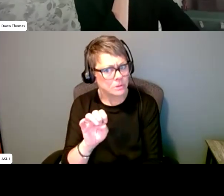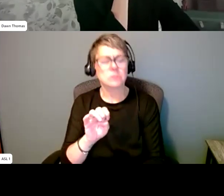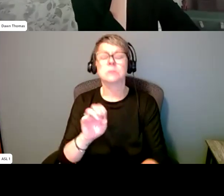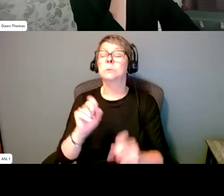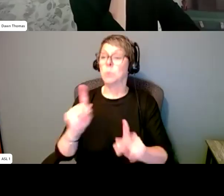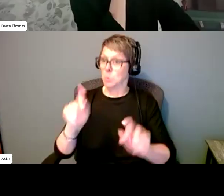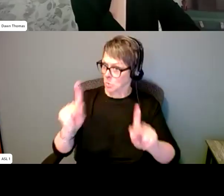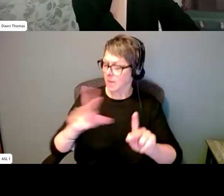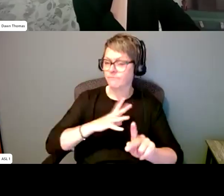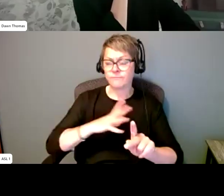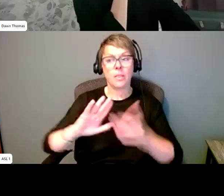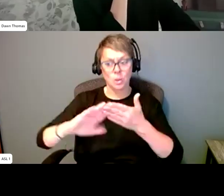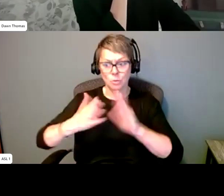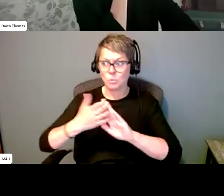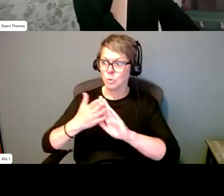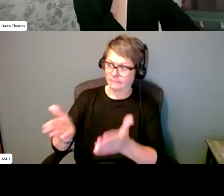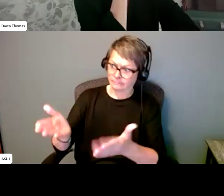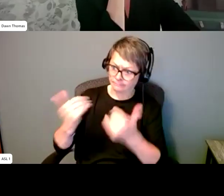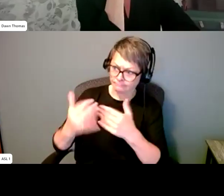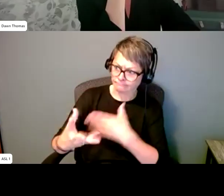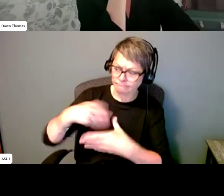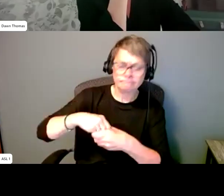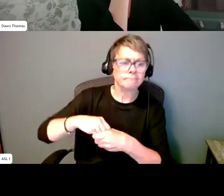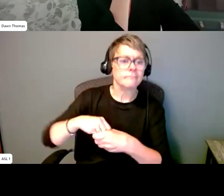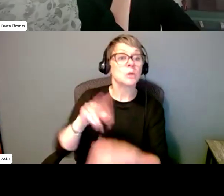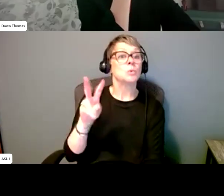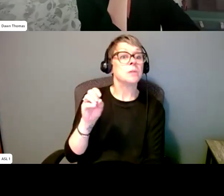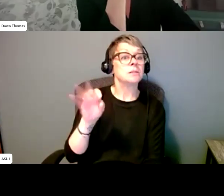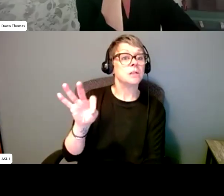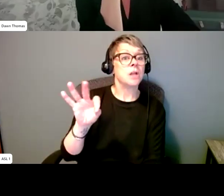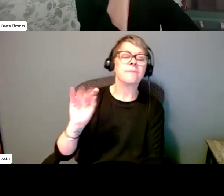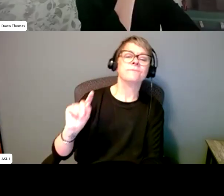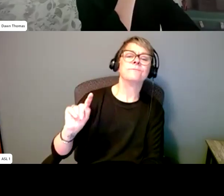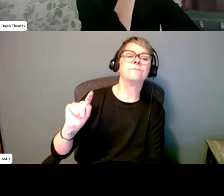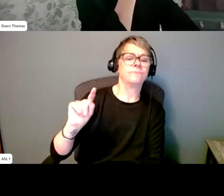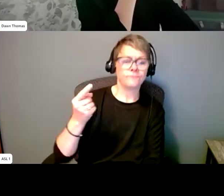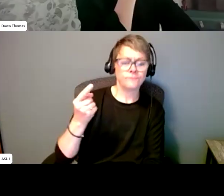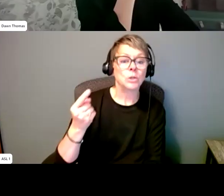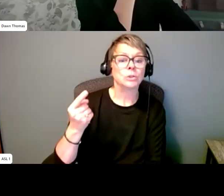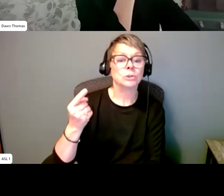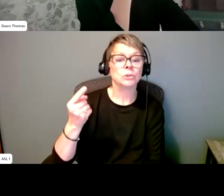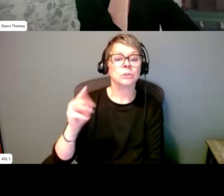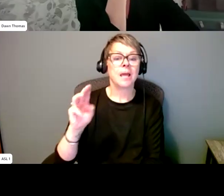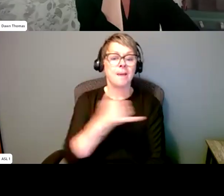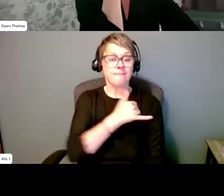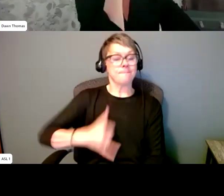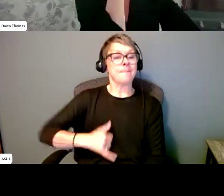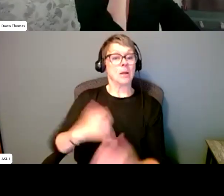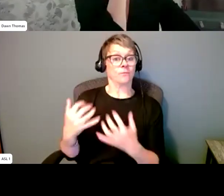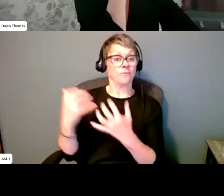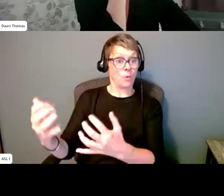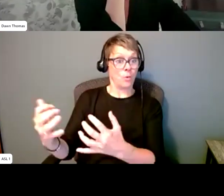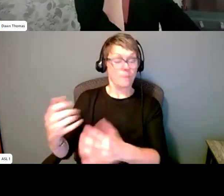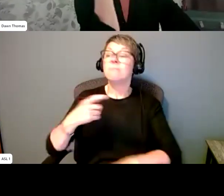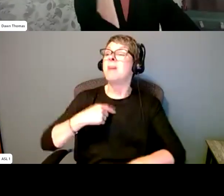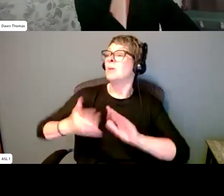community. And in 2009 is when we had our first mayor's forum. I was chair of a committee that I didn't